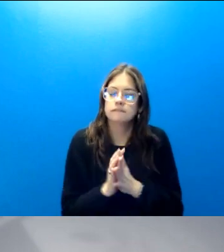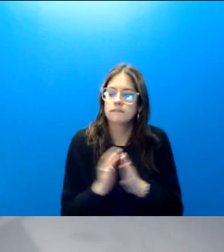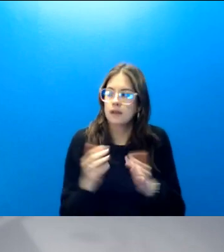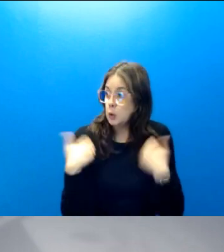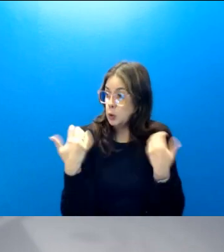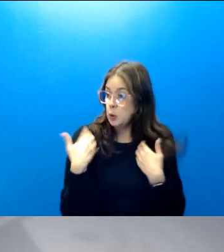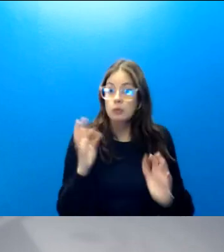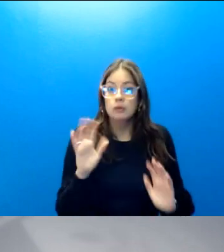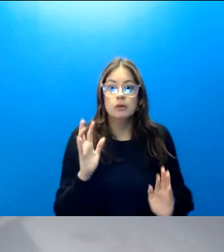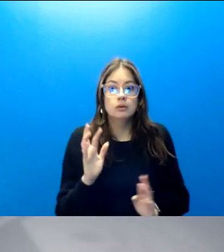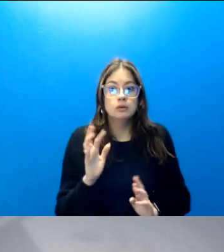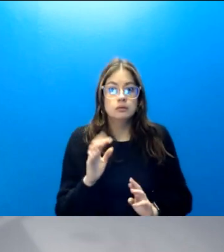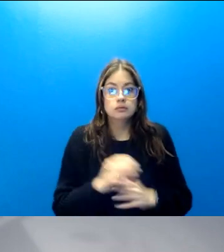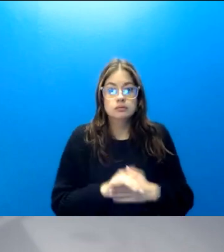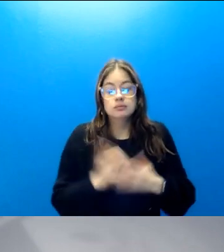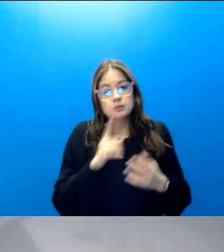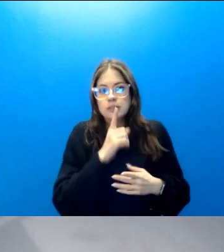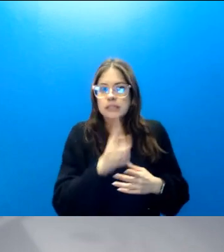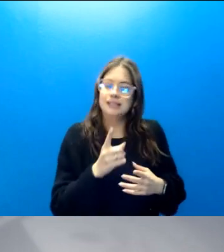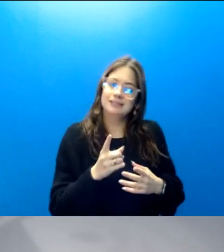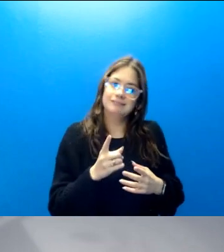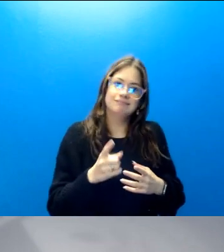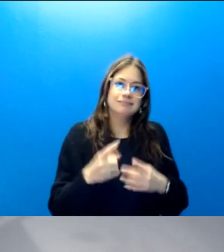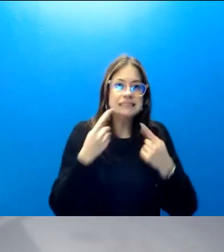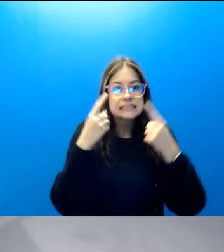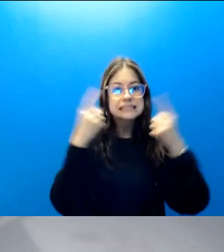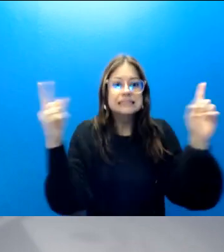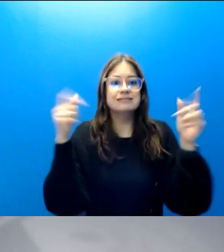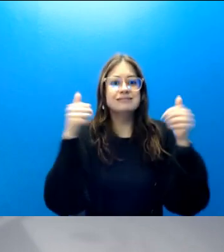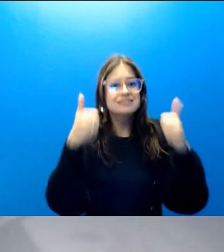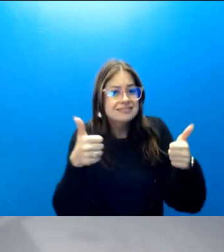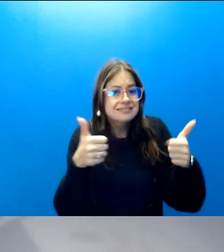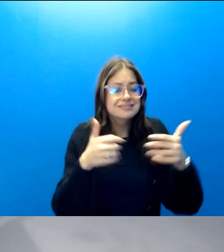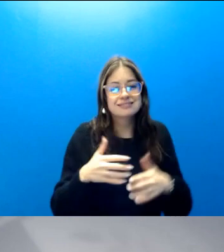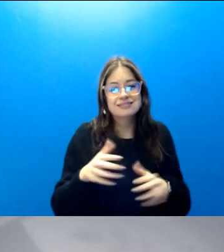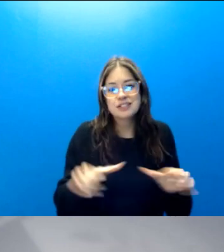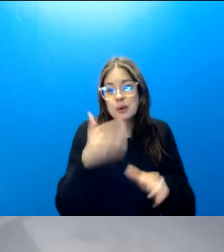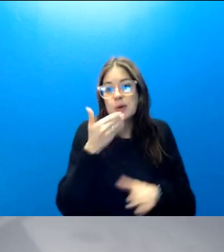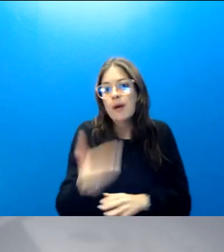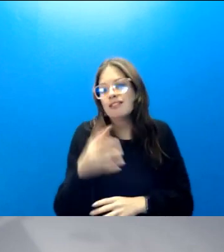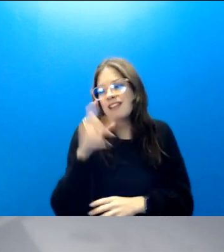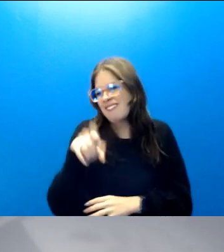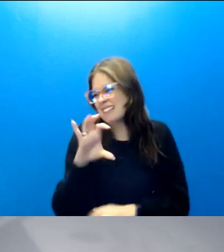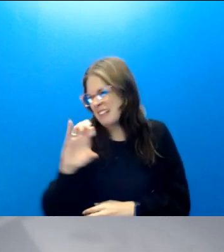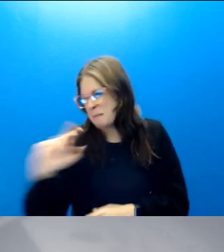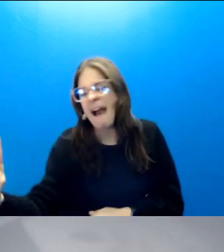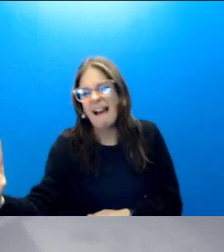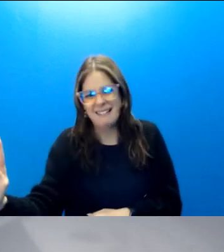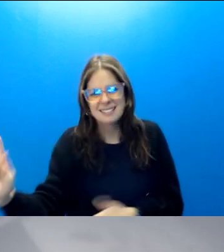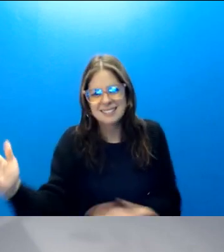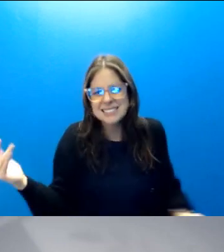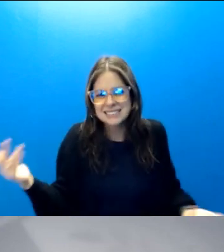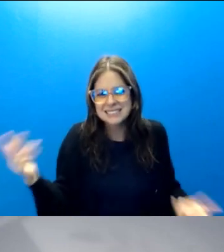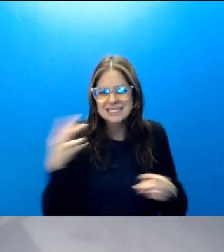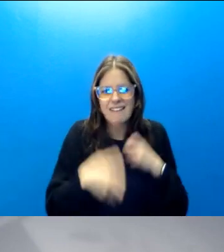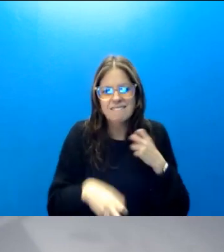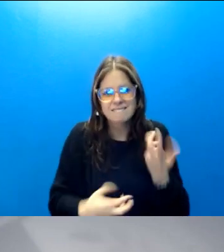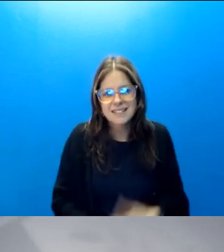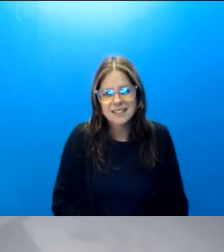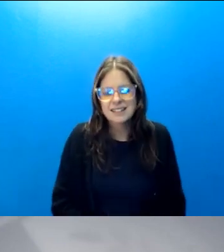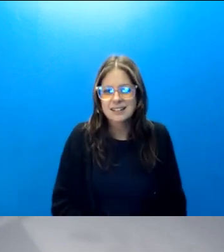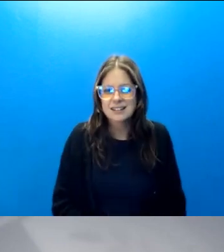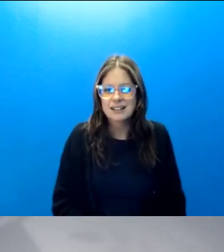who's really blossoming in treatment and doing well, and knowing you have to send them back there. And there's just not a lot